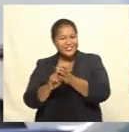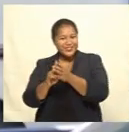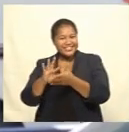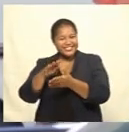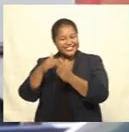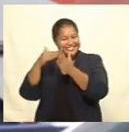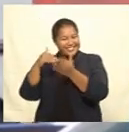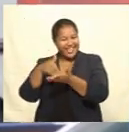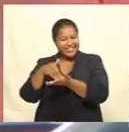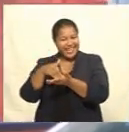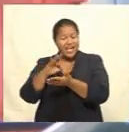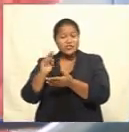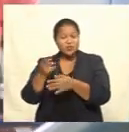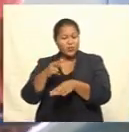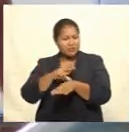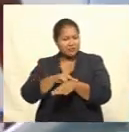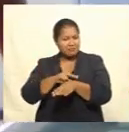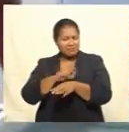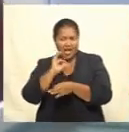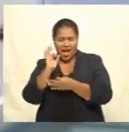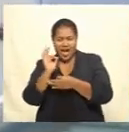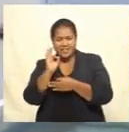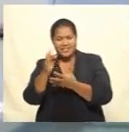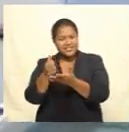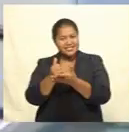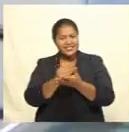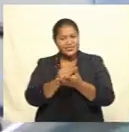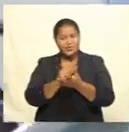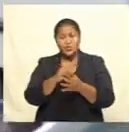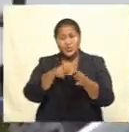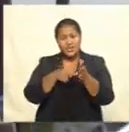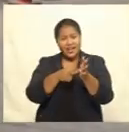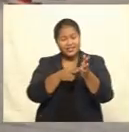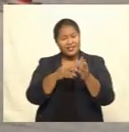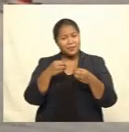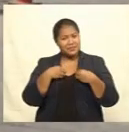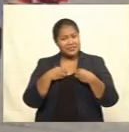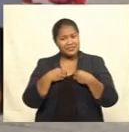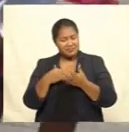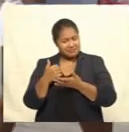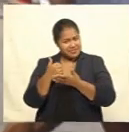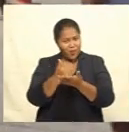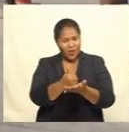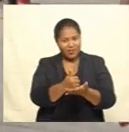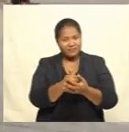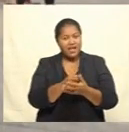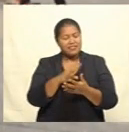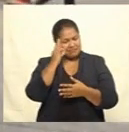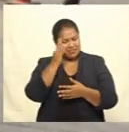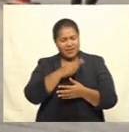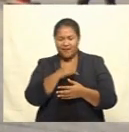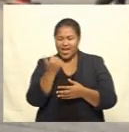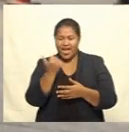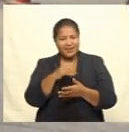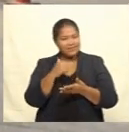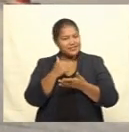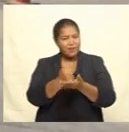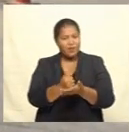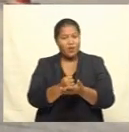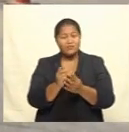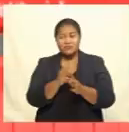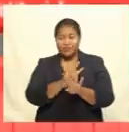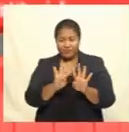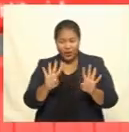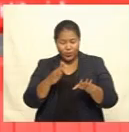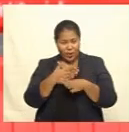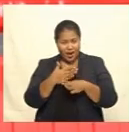had requested assistance, to which the Nandi business gladly responded. They believe any help to frontliners is important